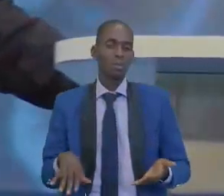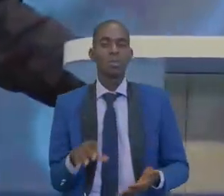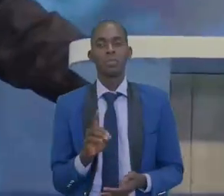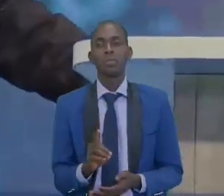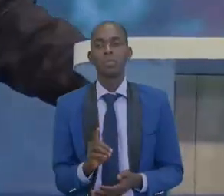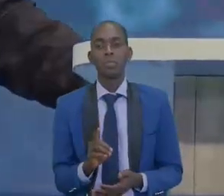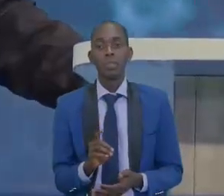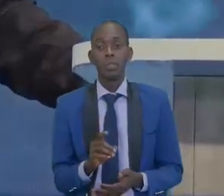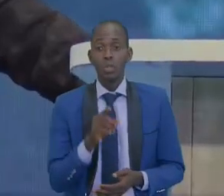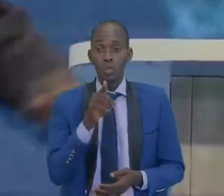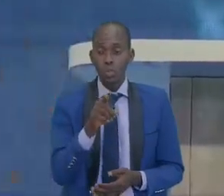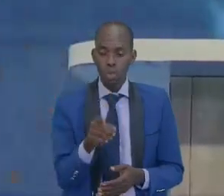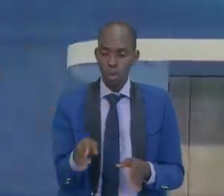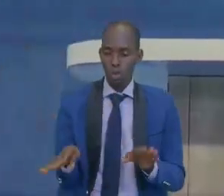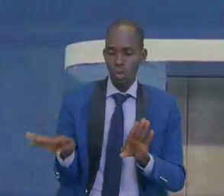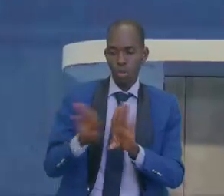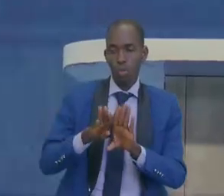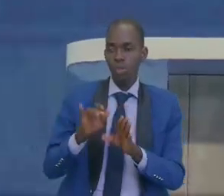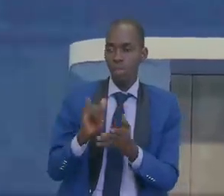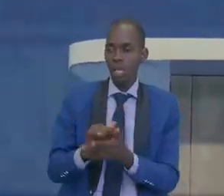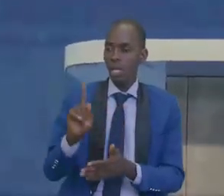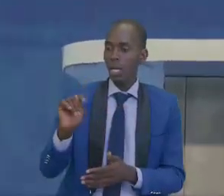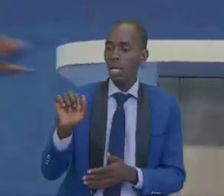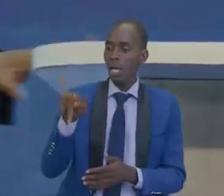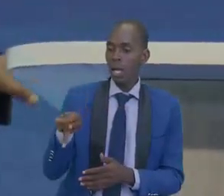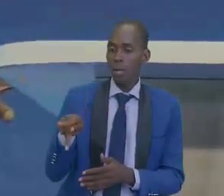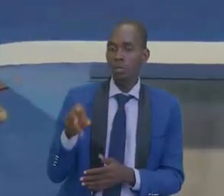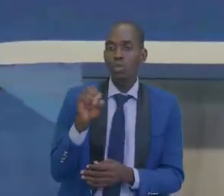You close the tap so that the